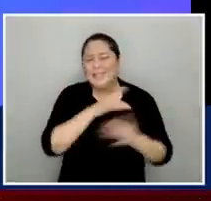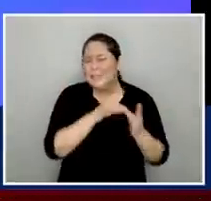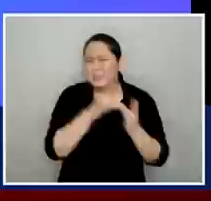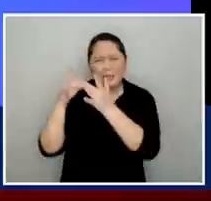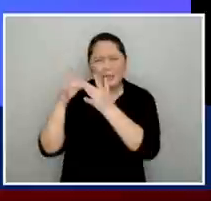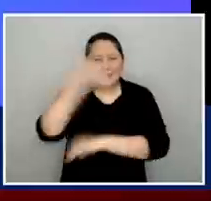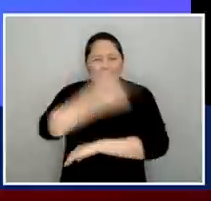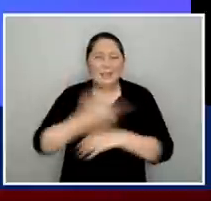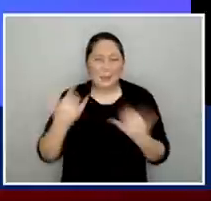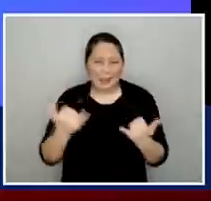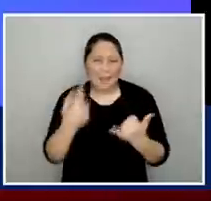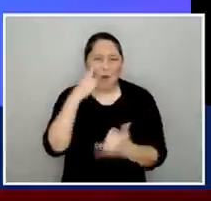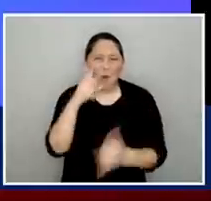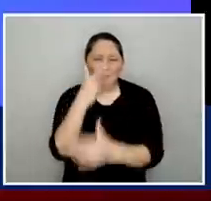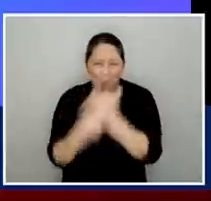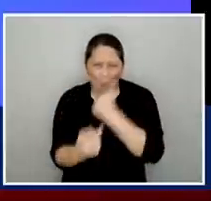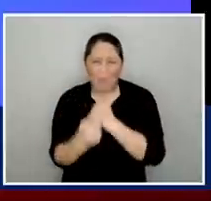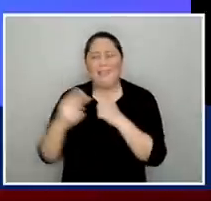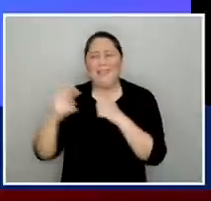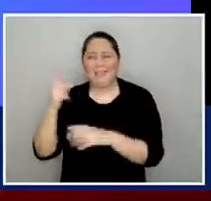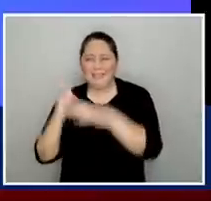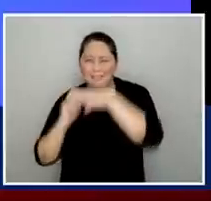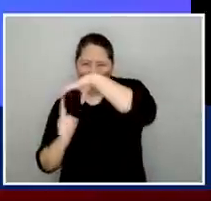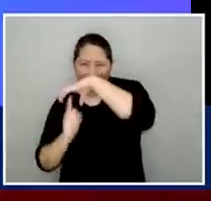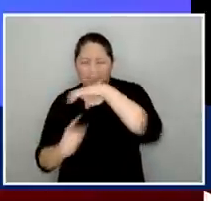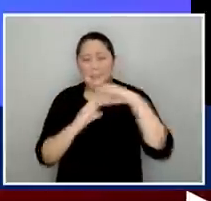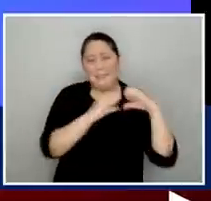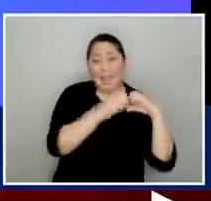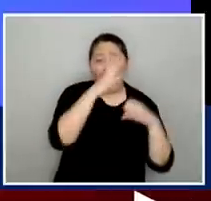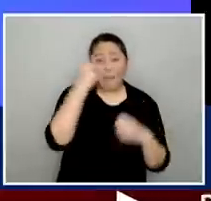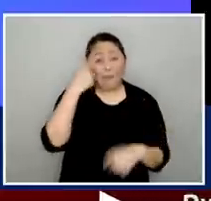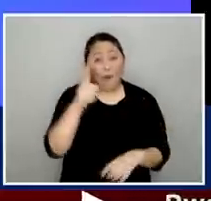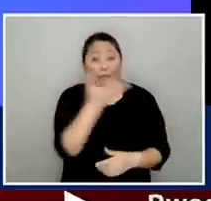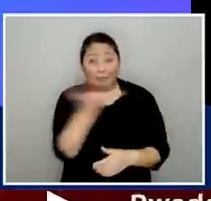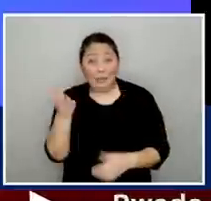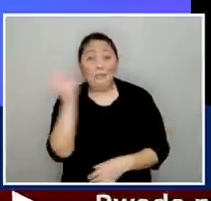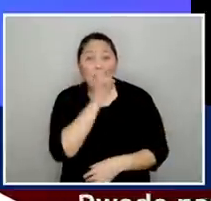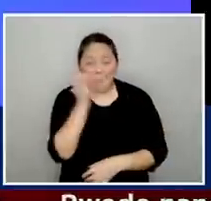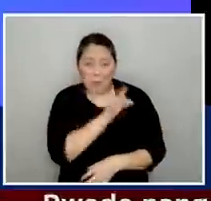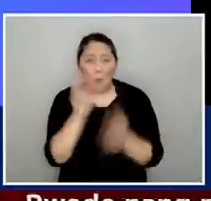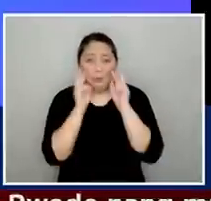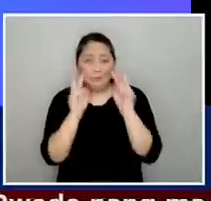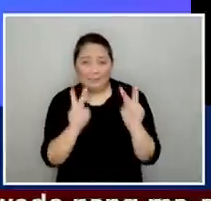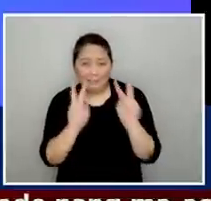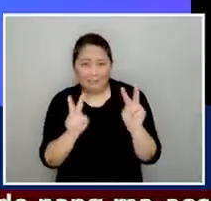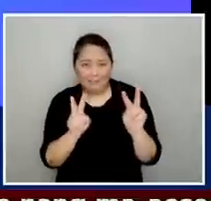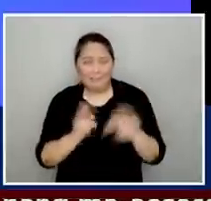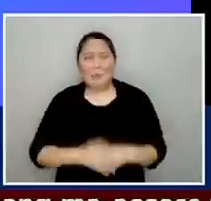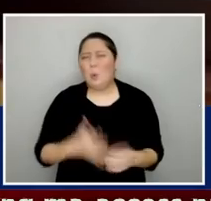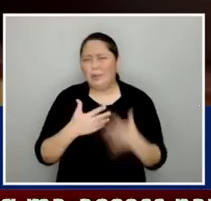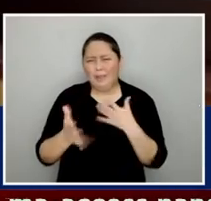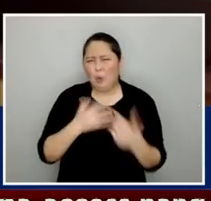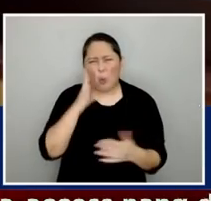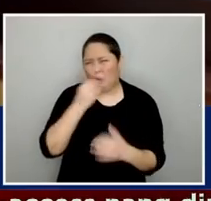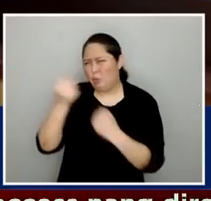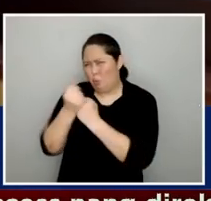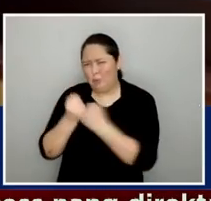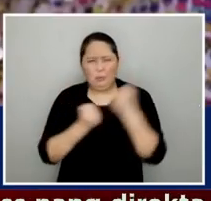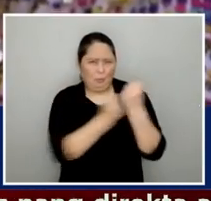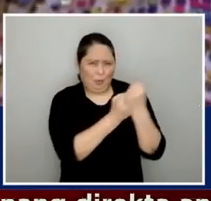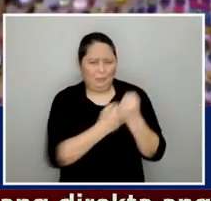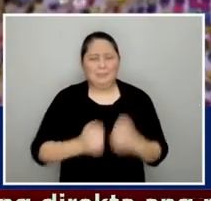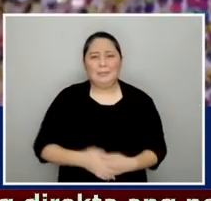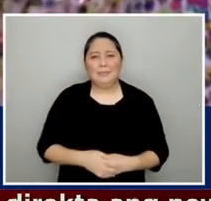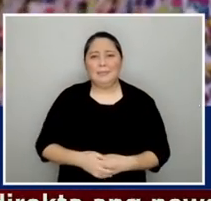us and for the Filipino viewer, maging kapuso o kapamilya man.